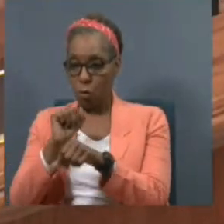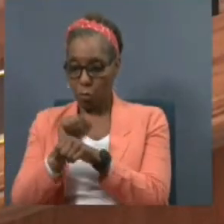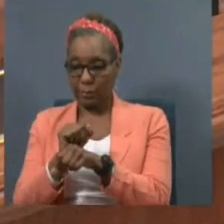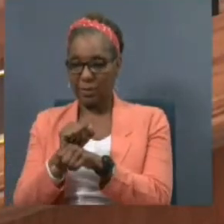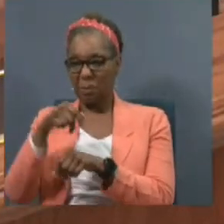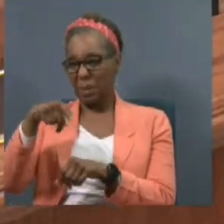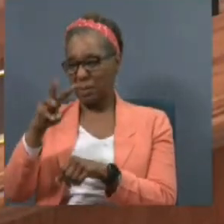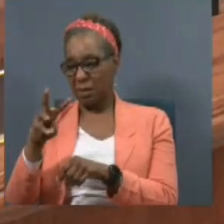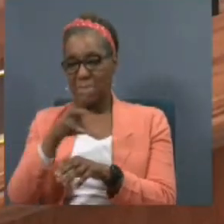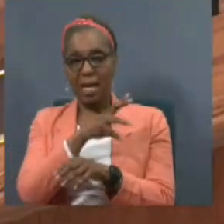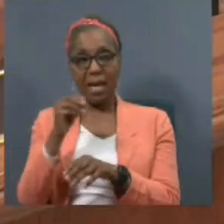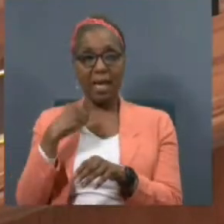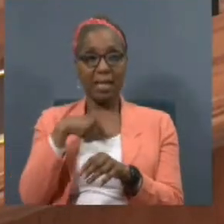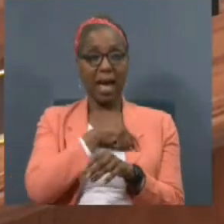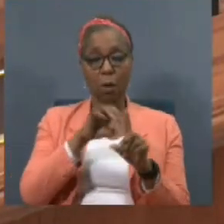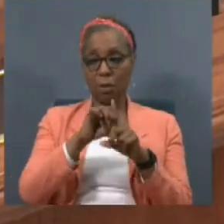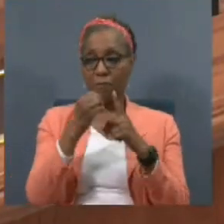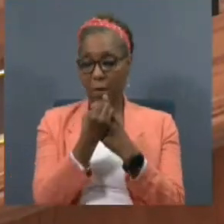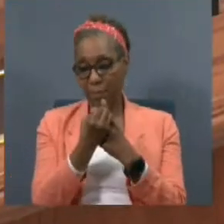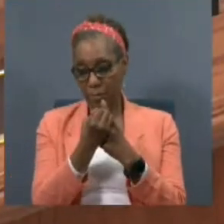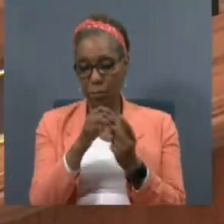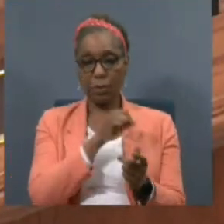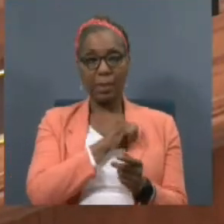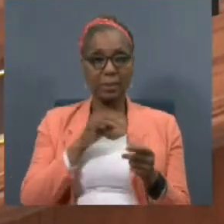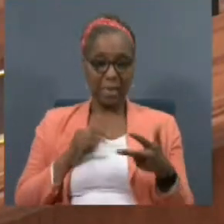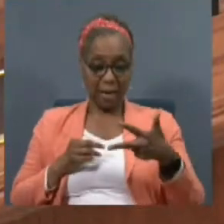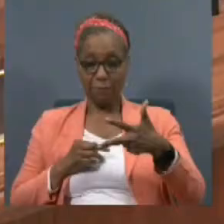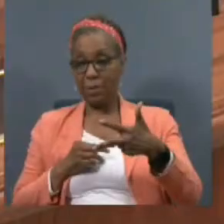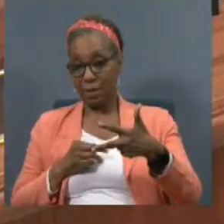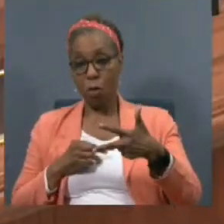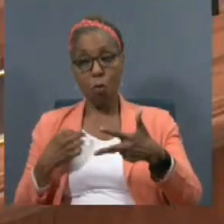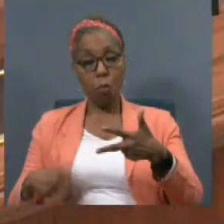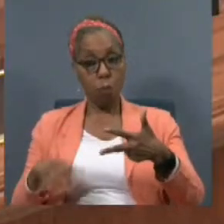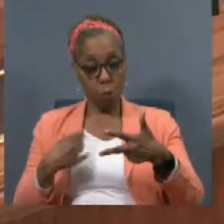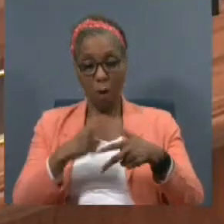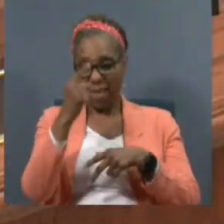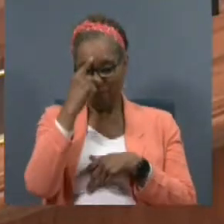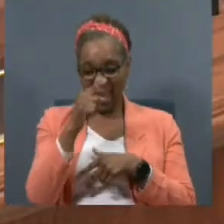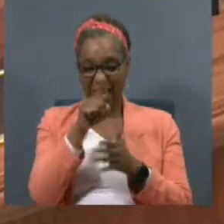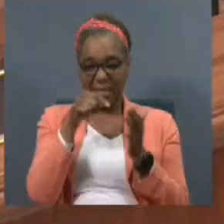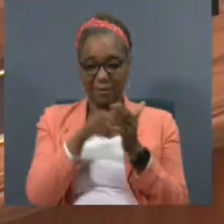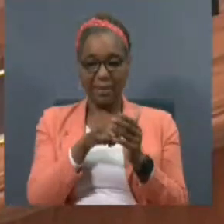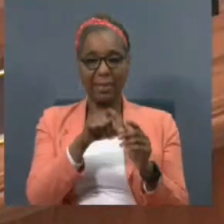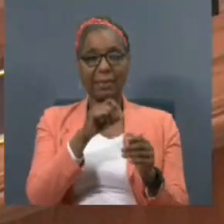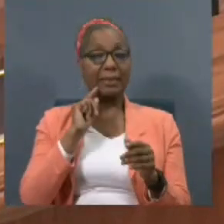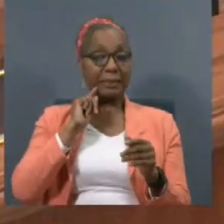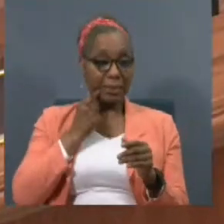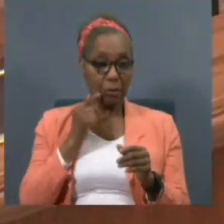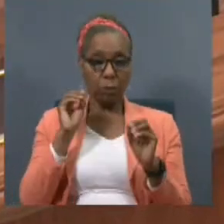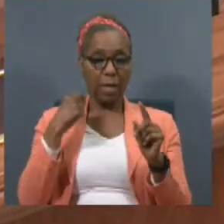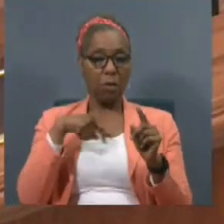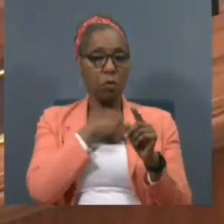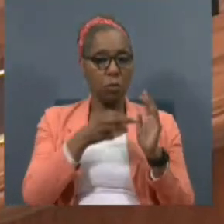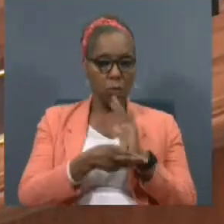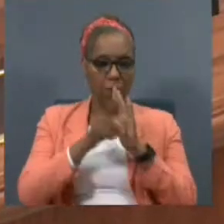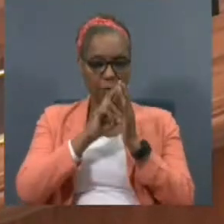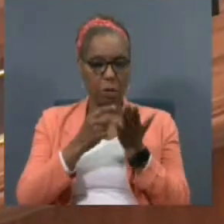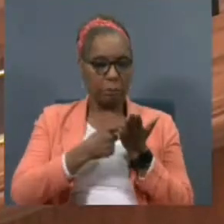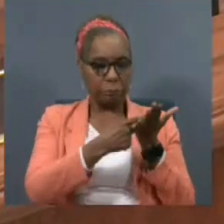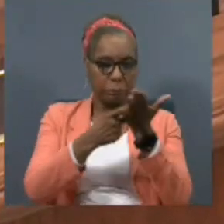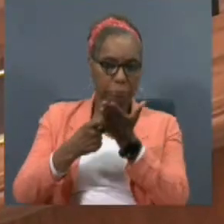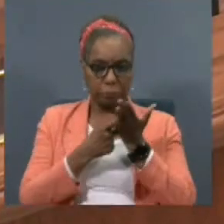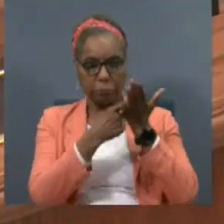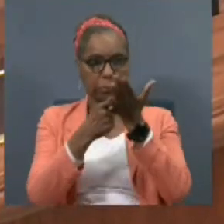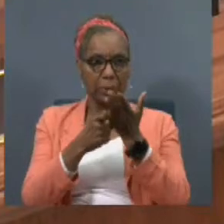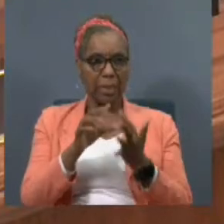and our environmental staff take this very seriously, and we would be reviewing this,